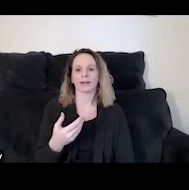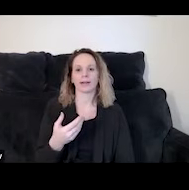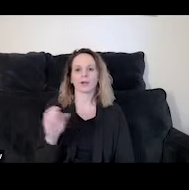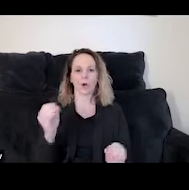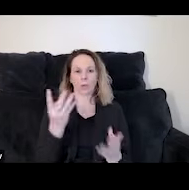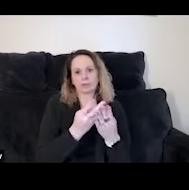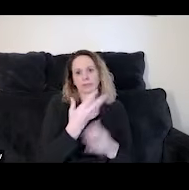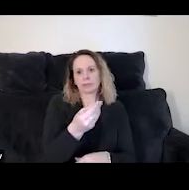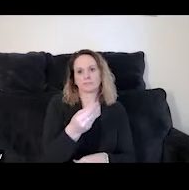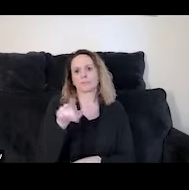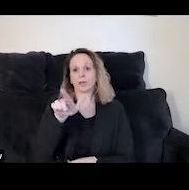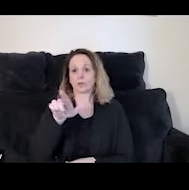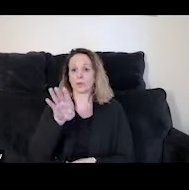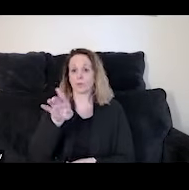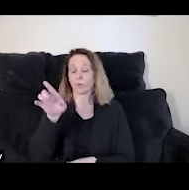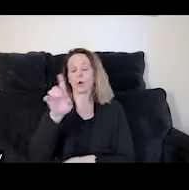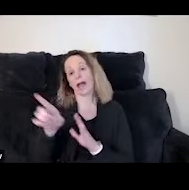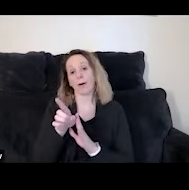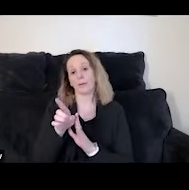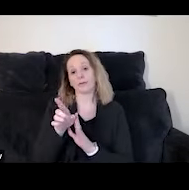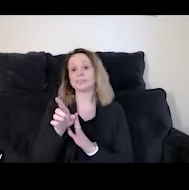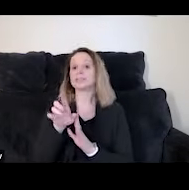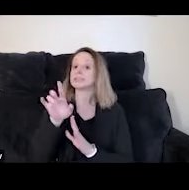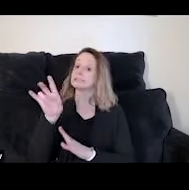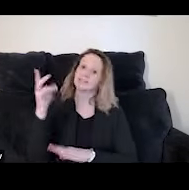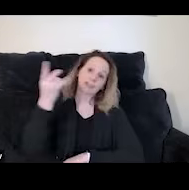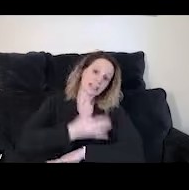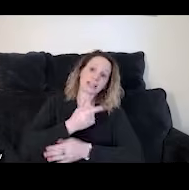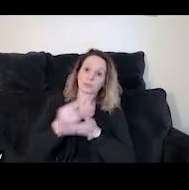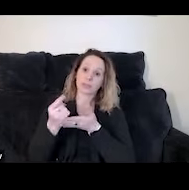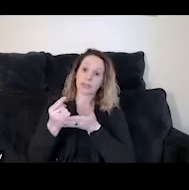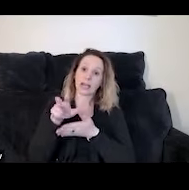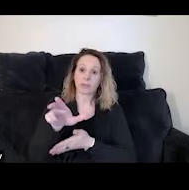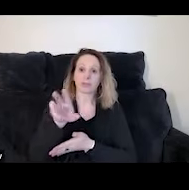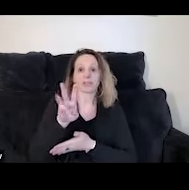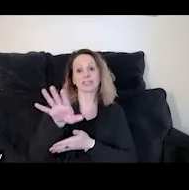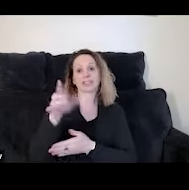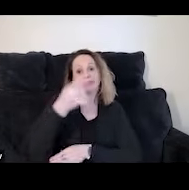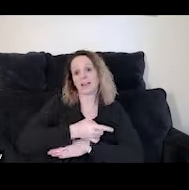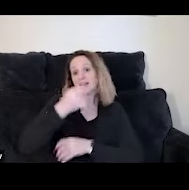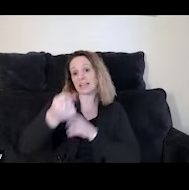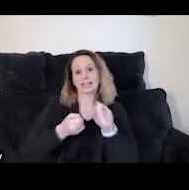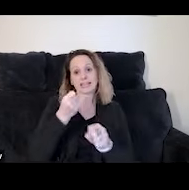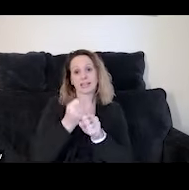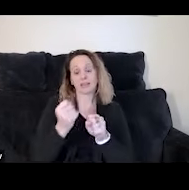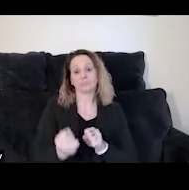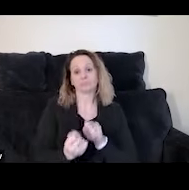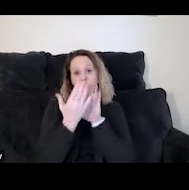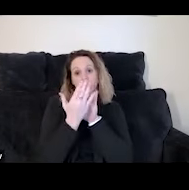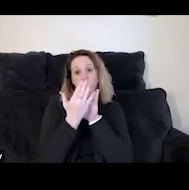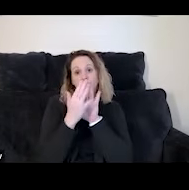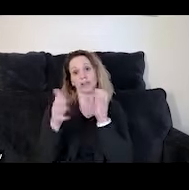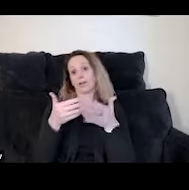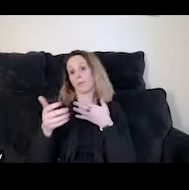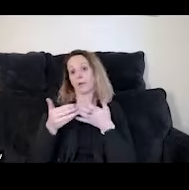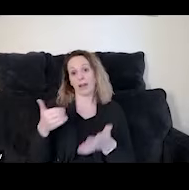And that's 24 hours a day, 7 days a week, 365 days a year, face to face, whenever a young